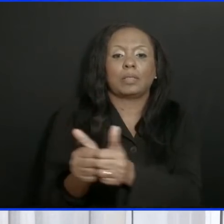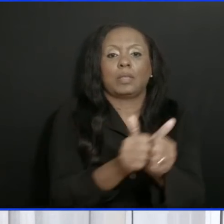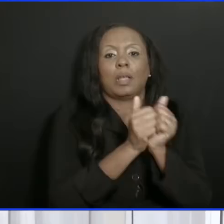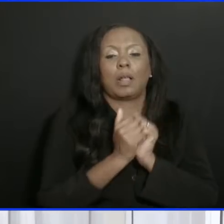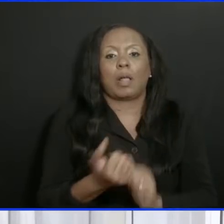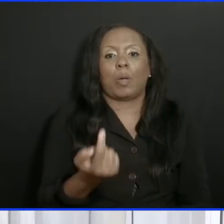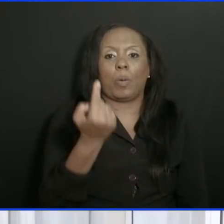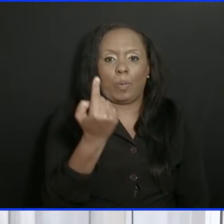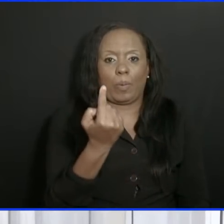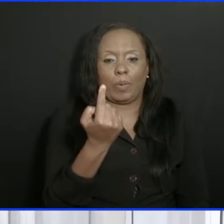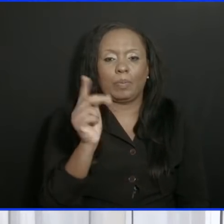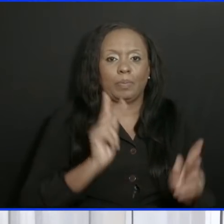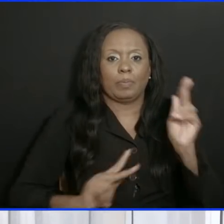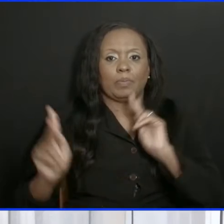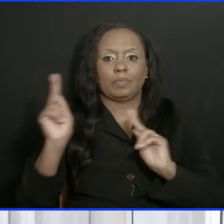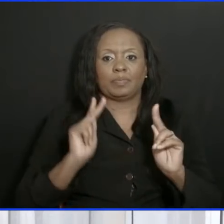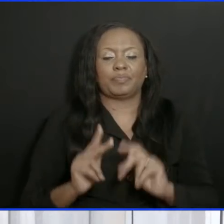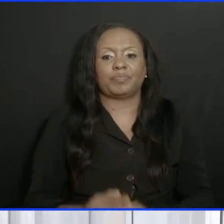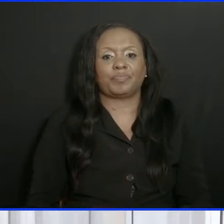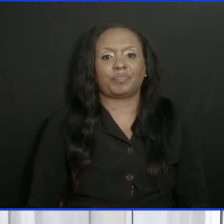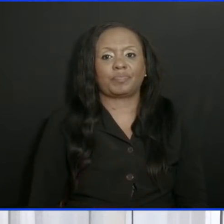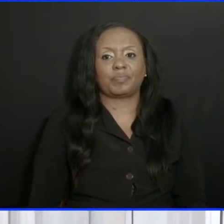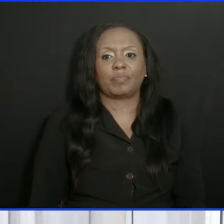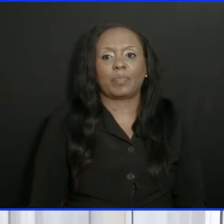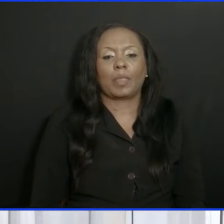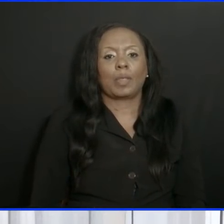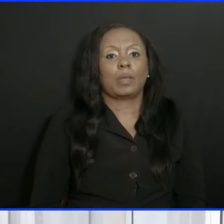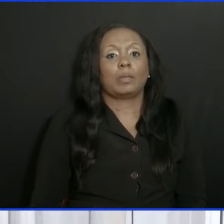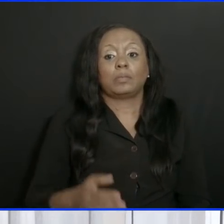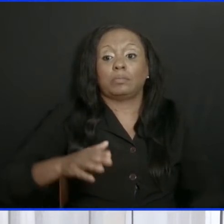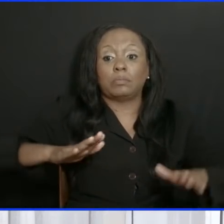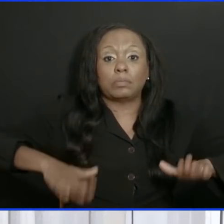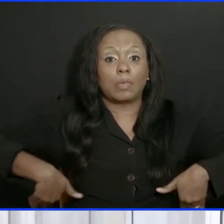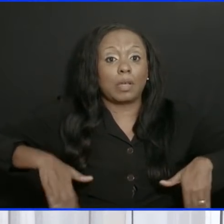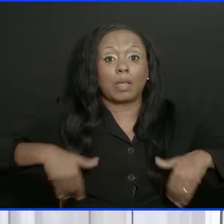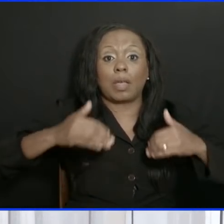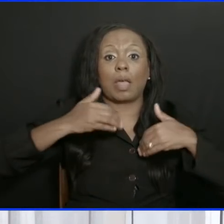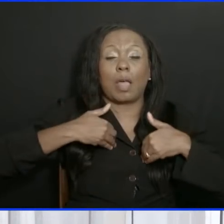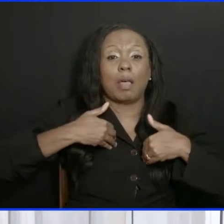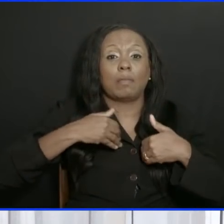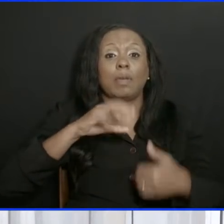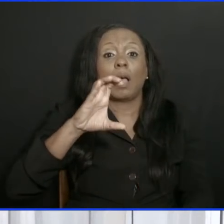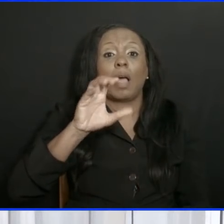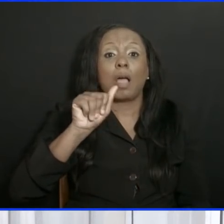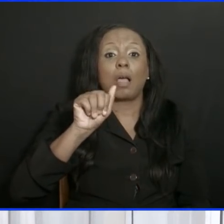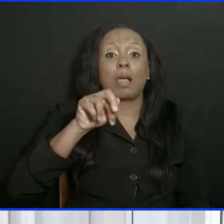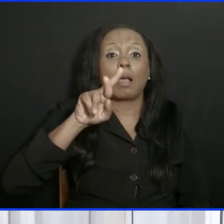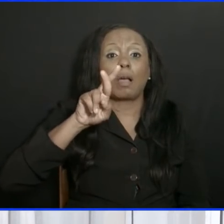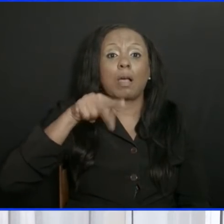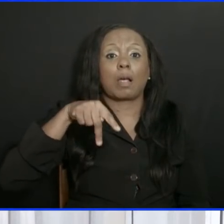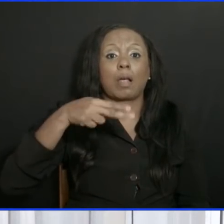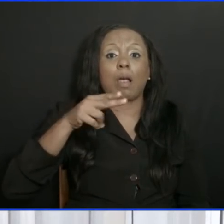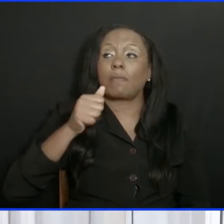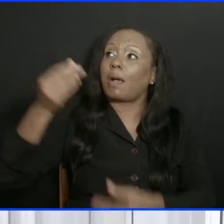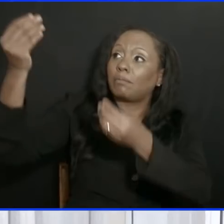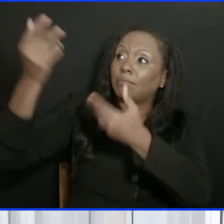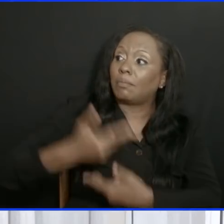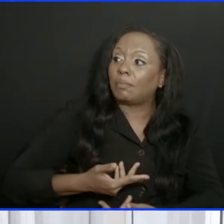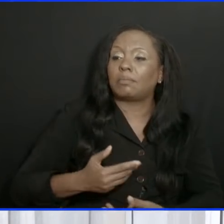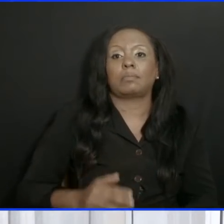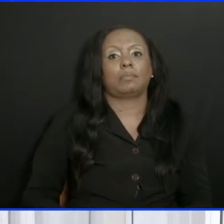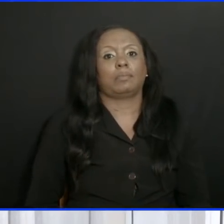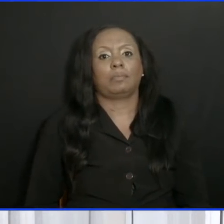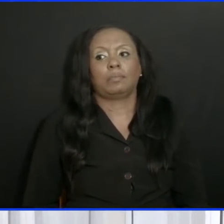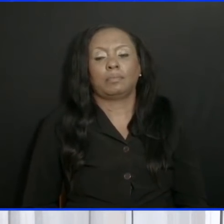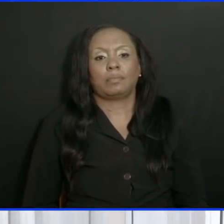this. We do not have, as you heard earlier, the formal results from CARFA yet, but the level of cases and the indications